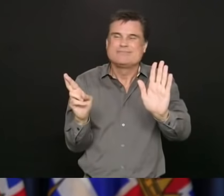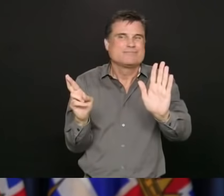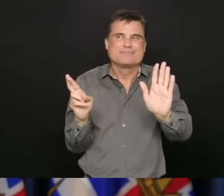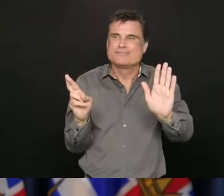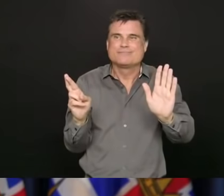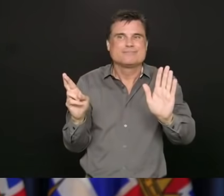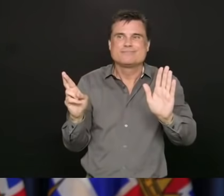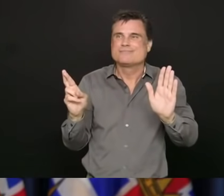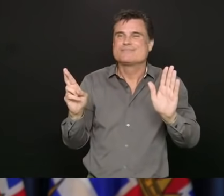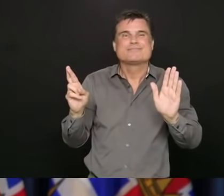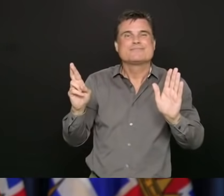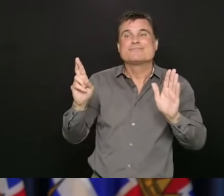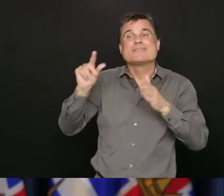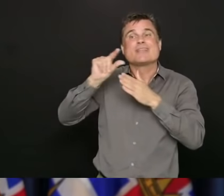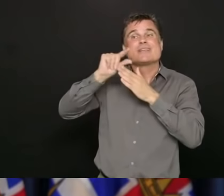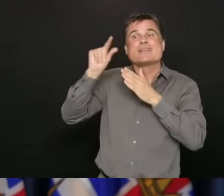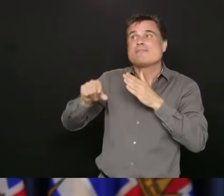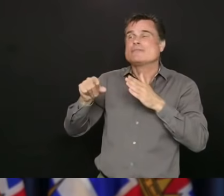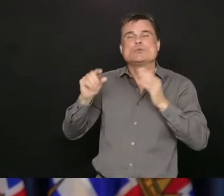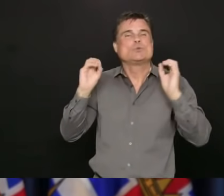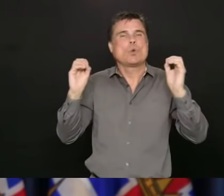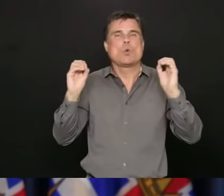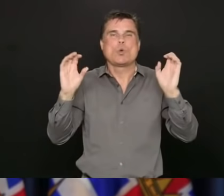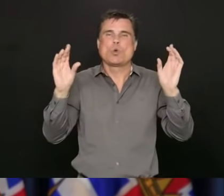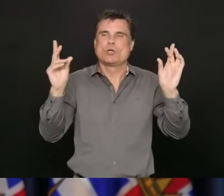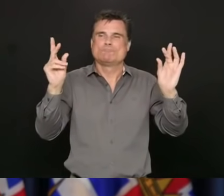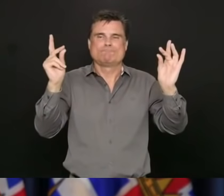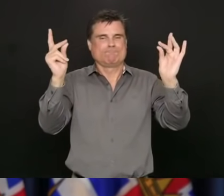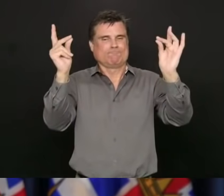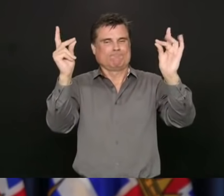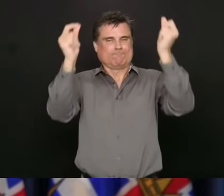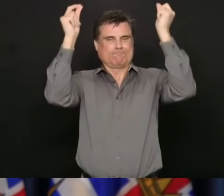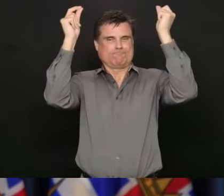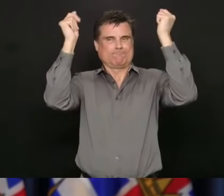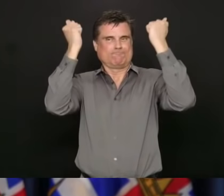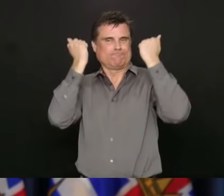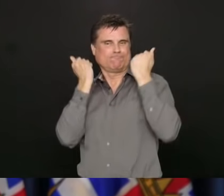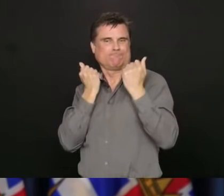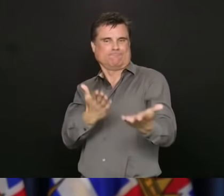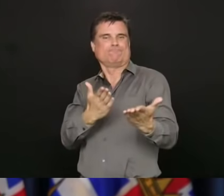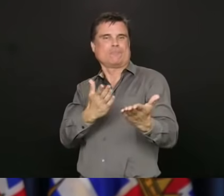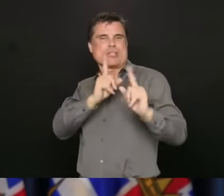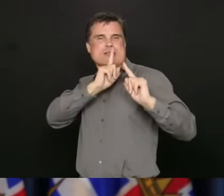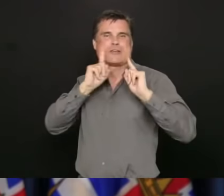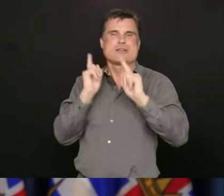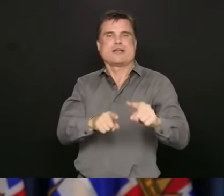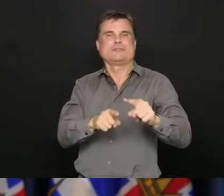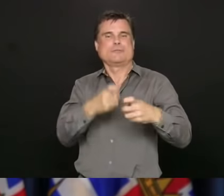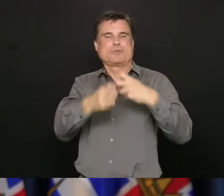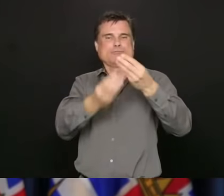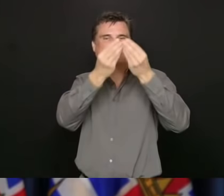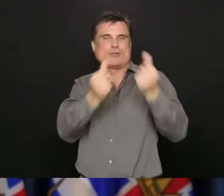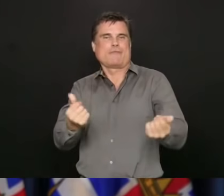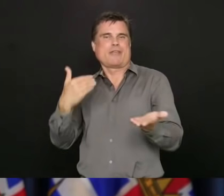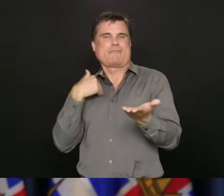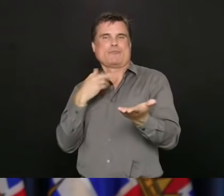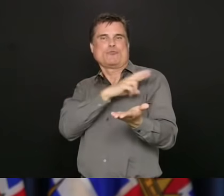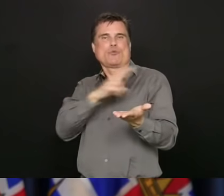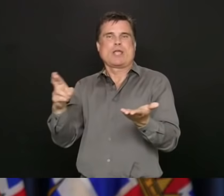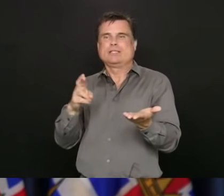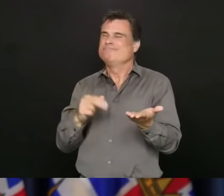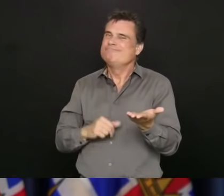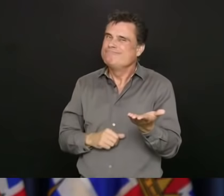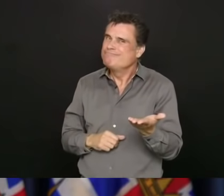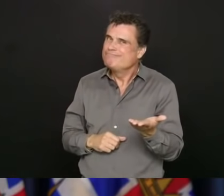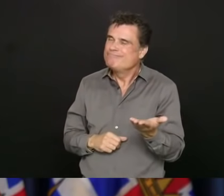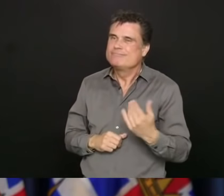and a sense of confidence that there are processes and guidelines in place to protect public health will allow us to open up completely, not